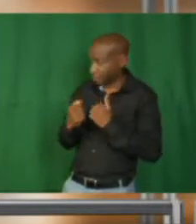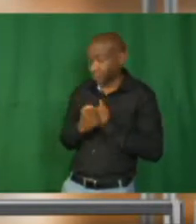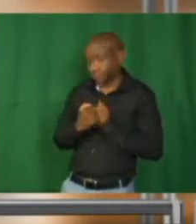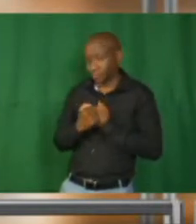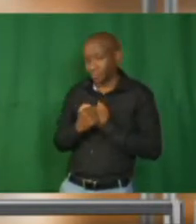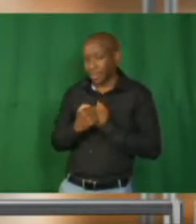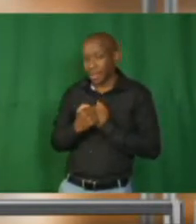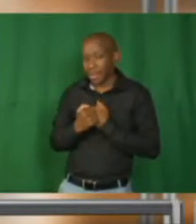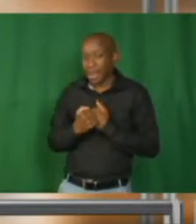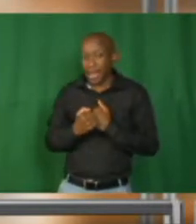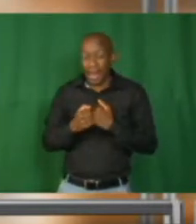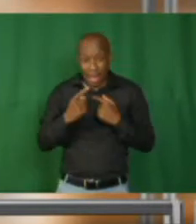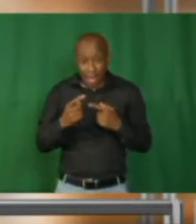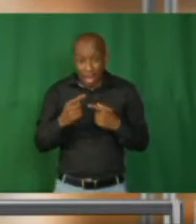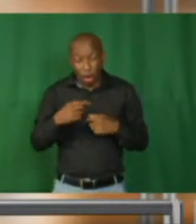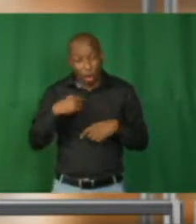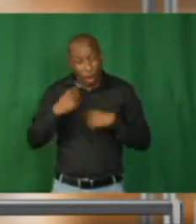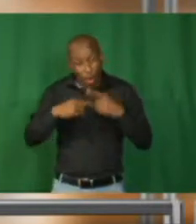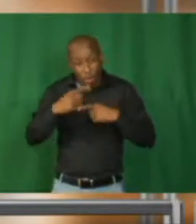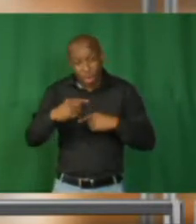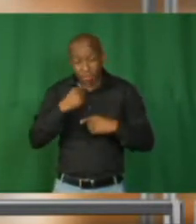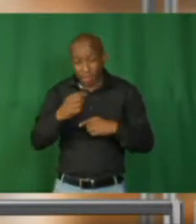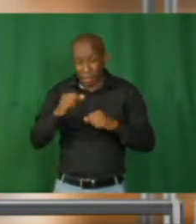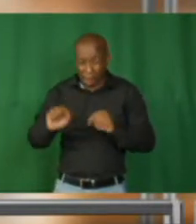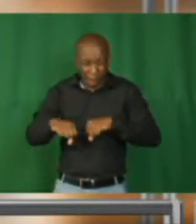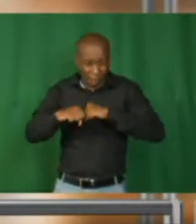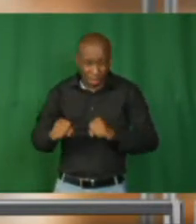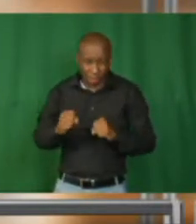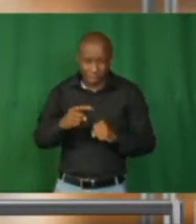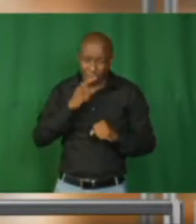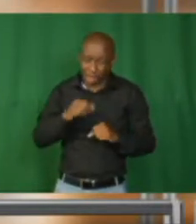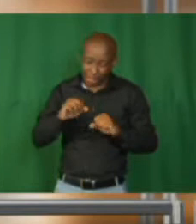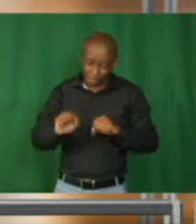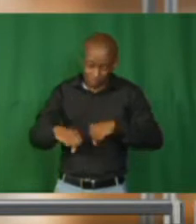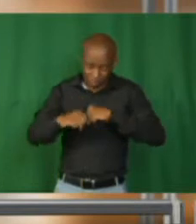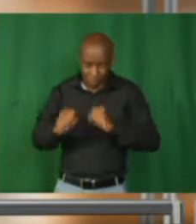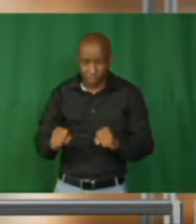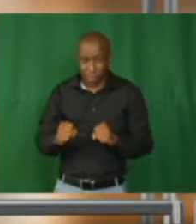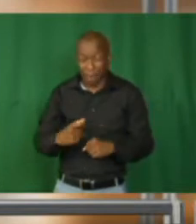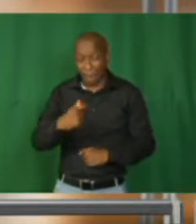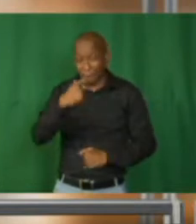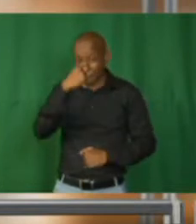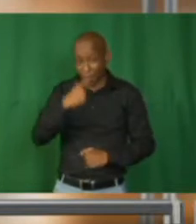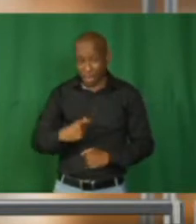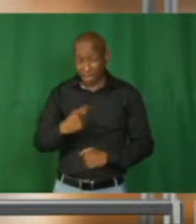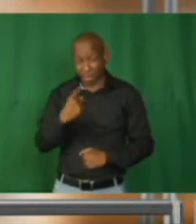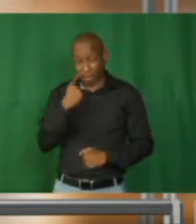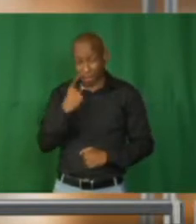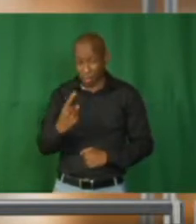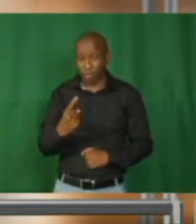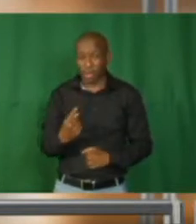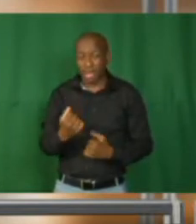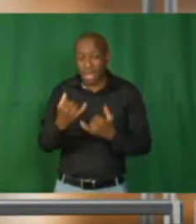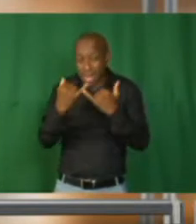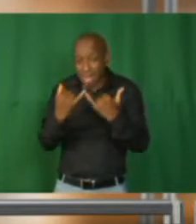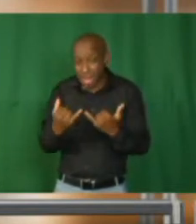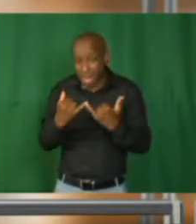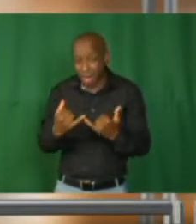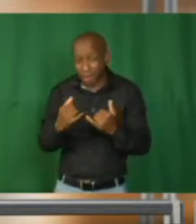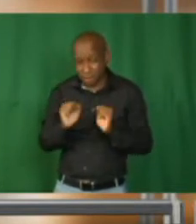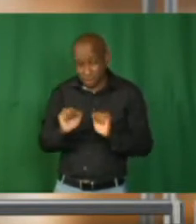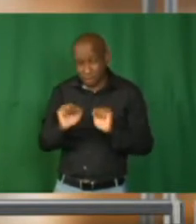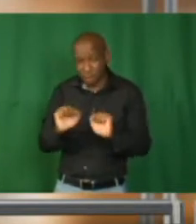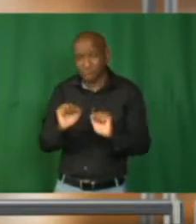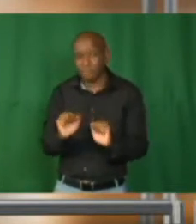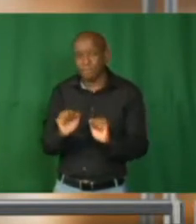It always seems impossible until it is done, and character always consists of someone who gives their third and their fourth